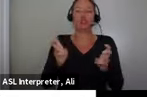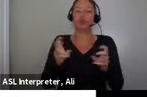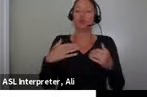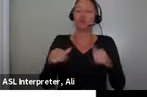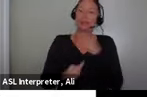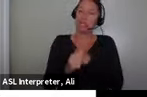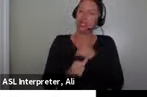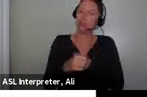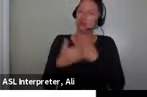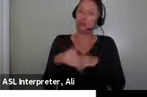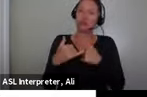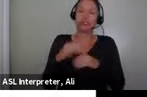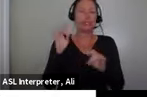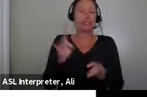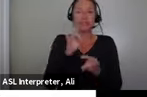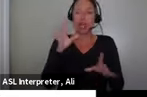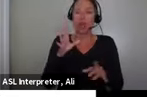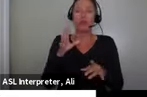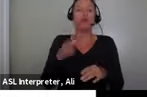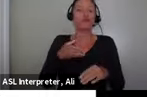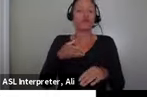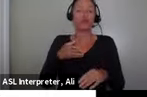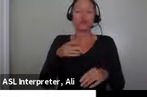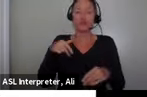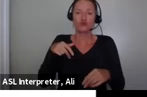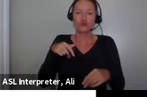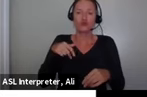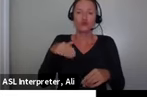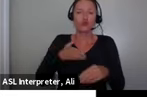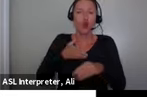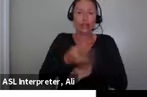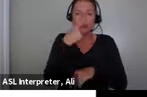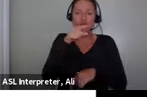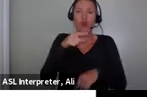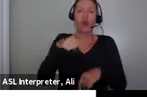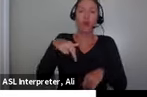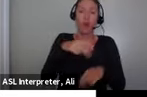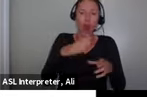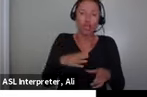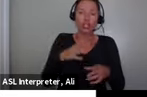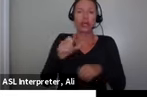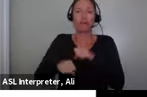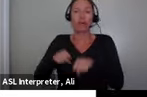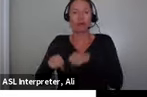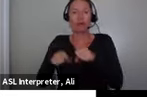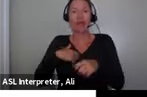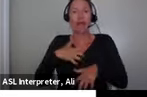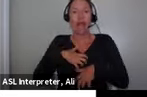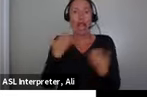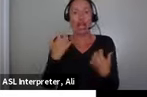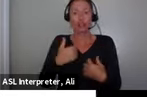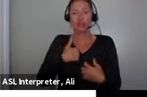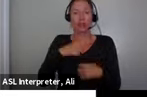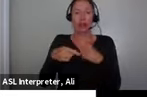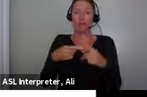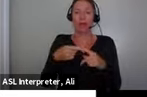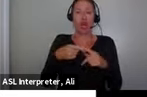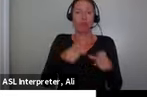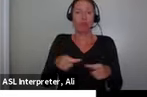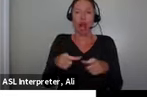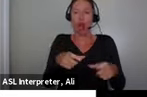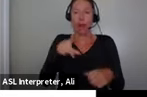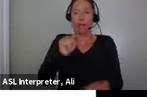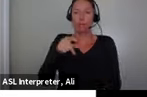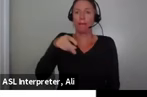terrible crossing area for pedestrians and bicycles, and people's lives are very important. That really angers me about potholes and taxes. That's ridiculous.